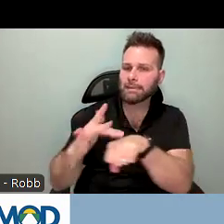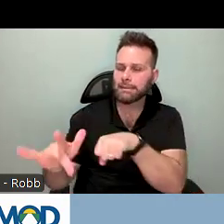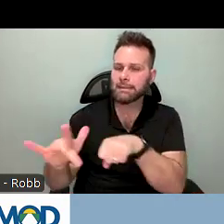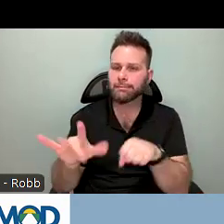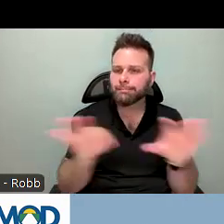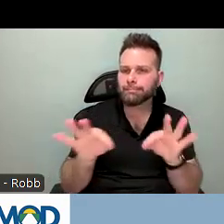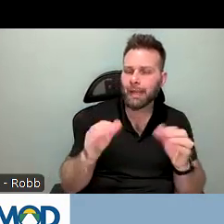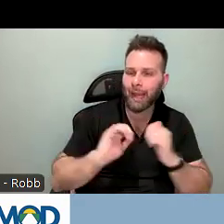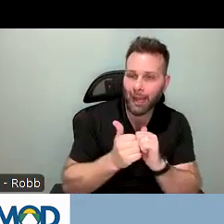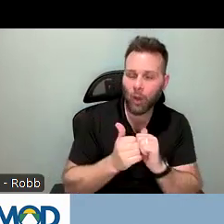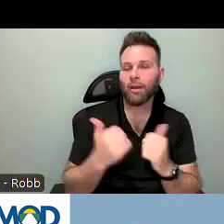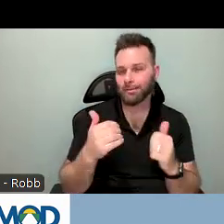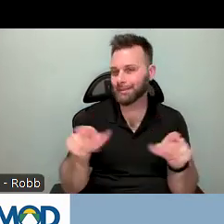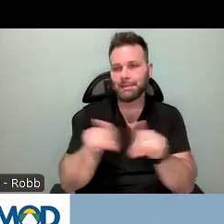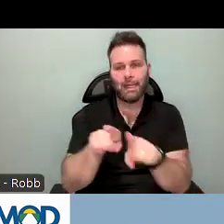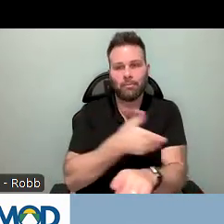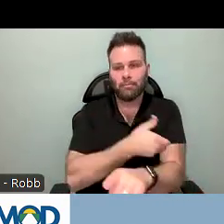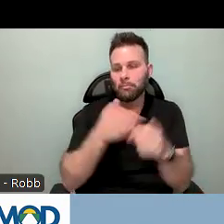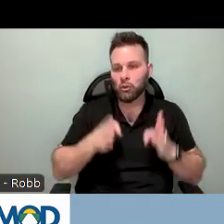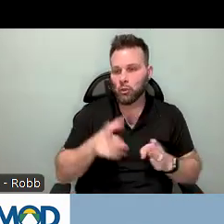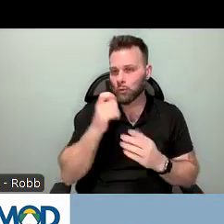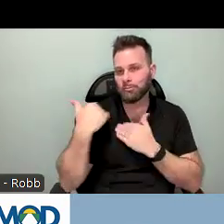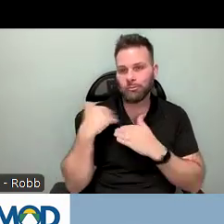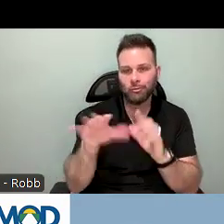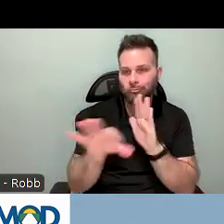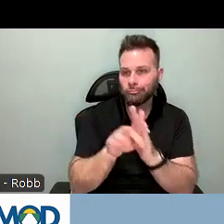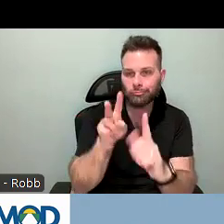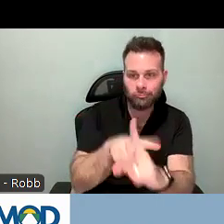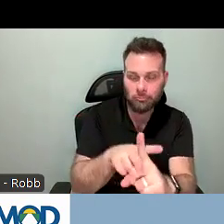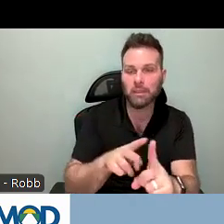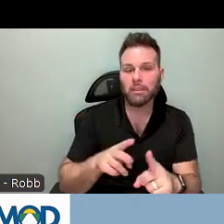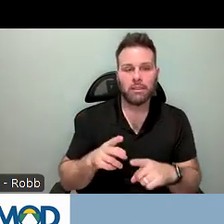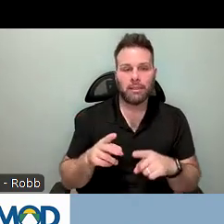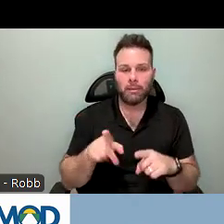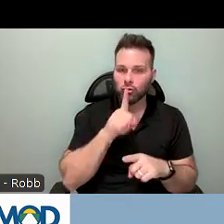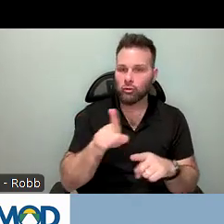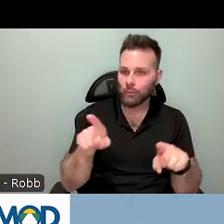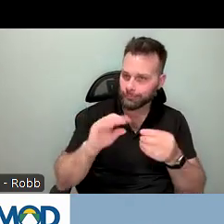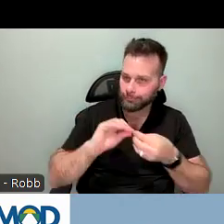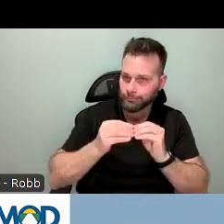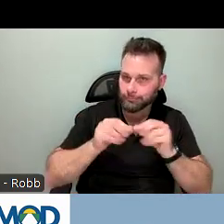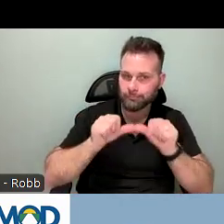by the same appointing authority, ensuring that commissions can maintain the numbers and continue with work.